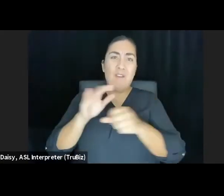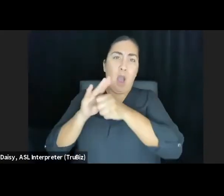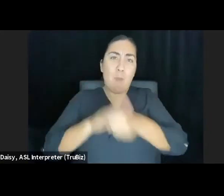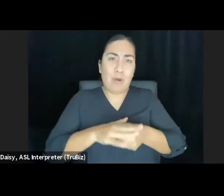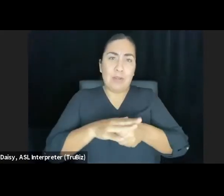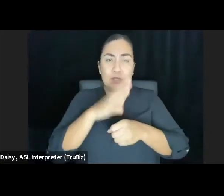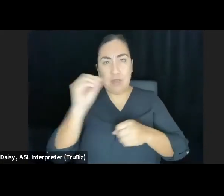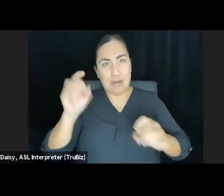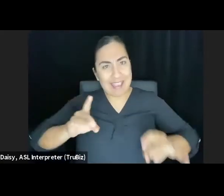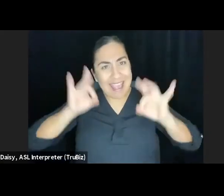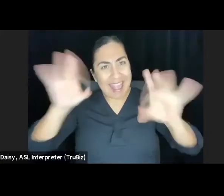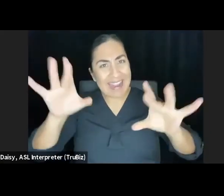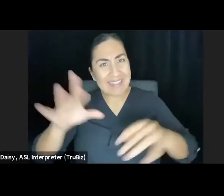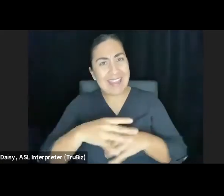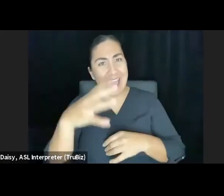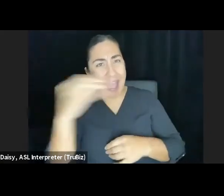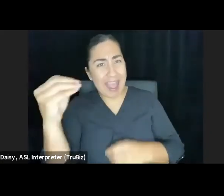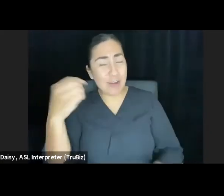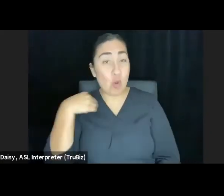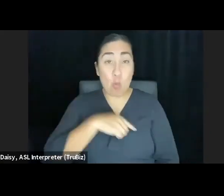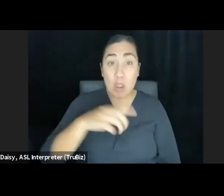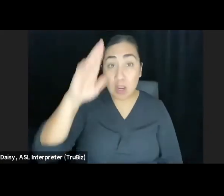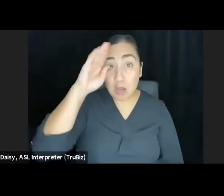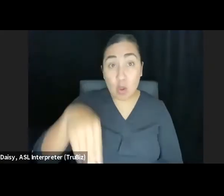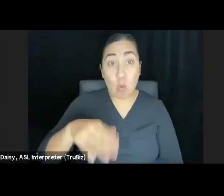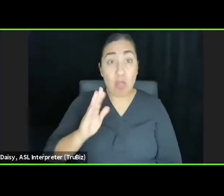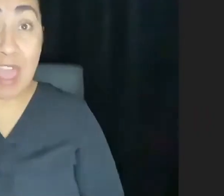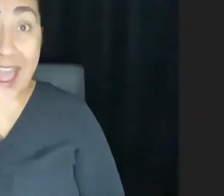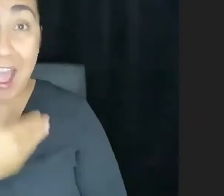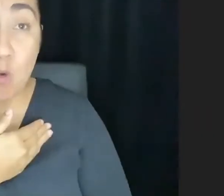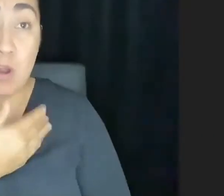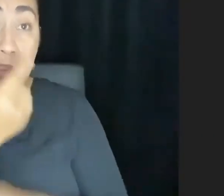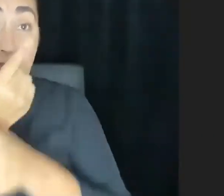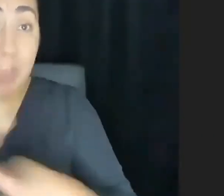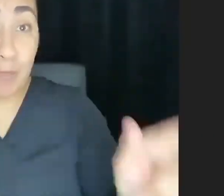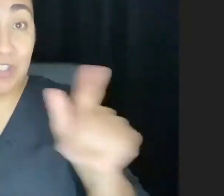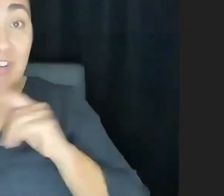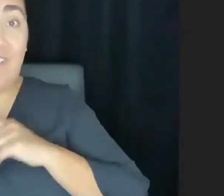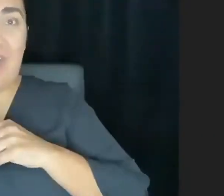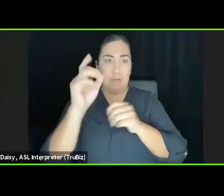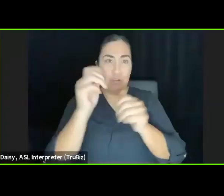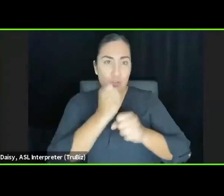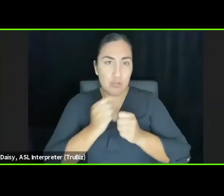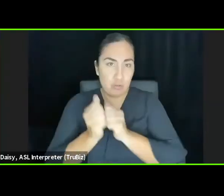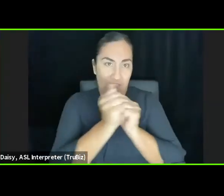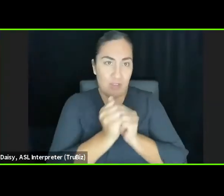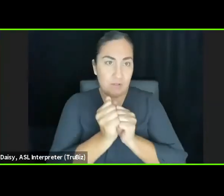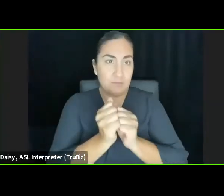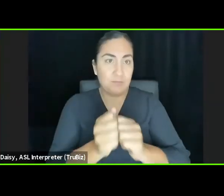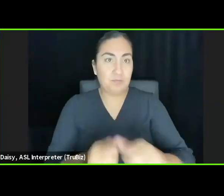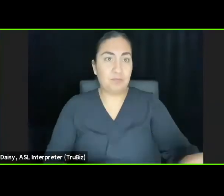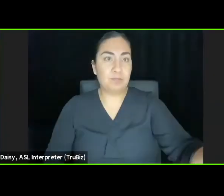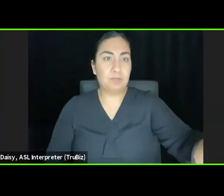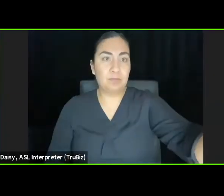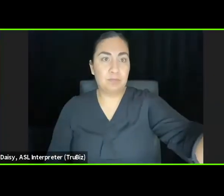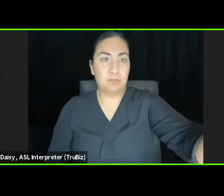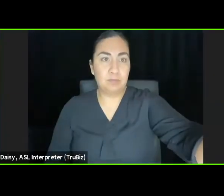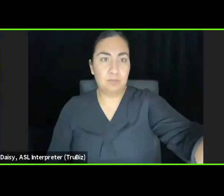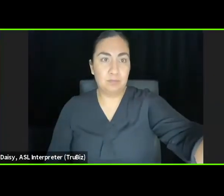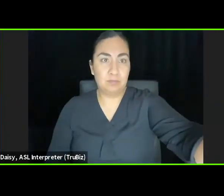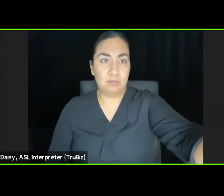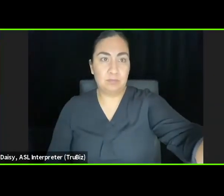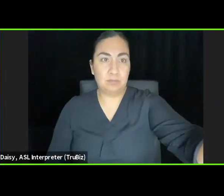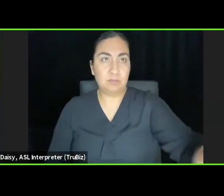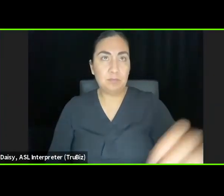And we know that our liberation is bound together. So, why